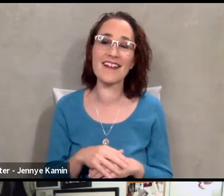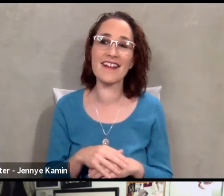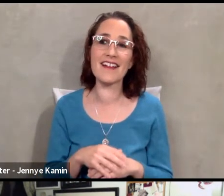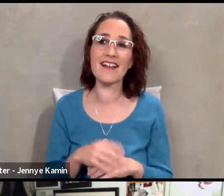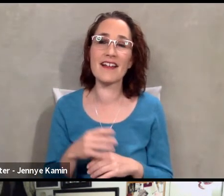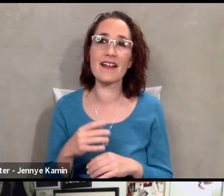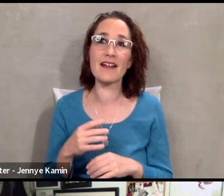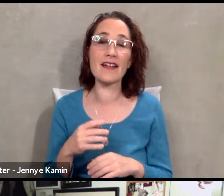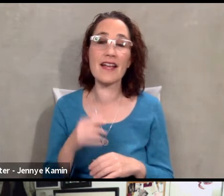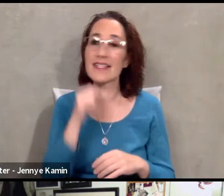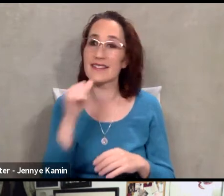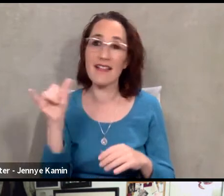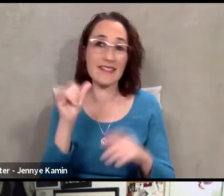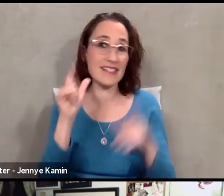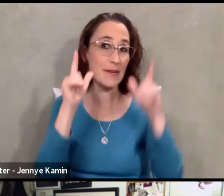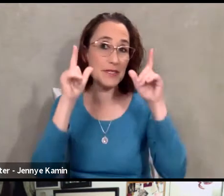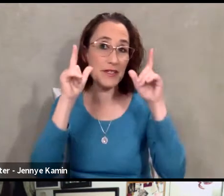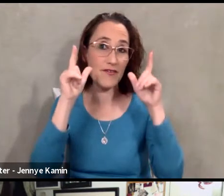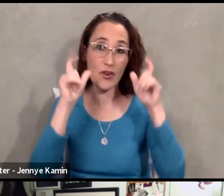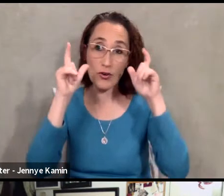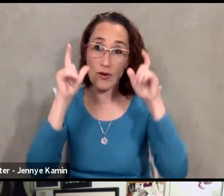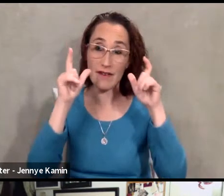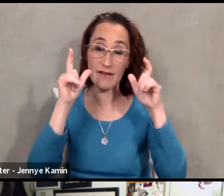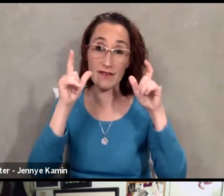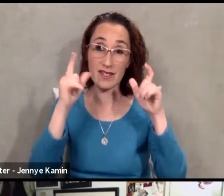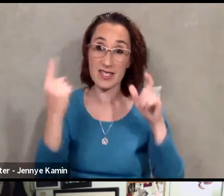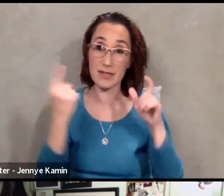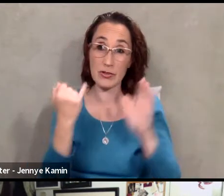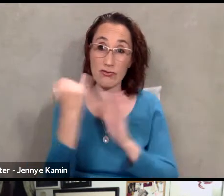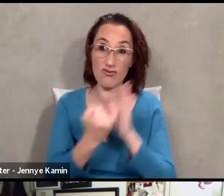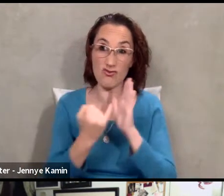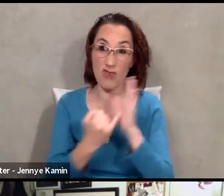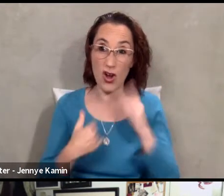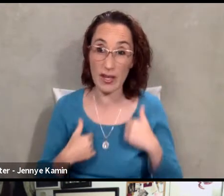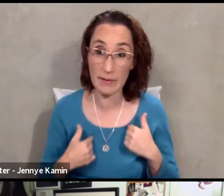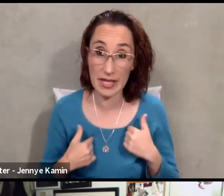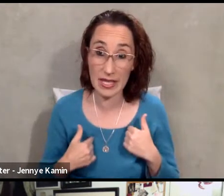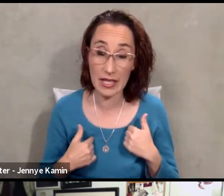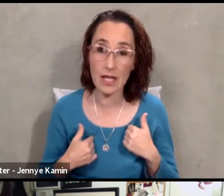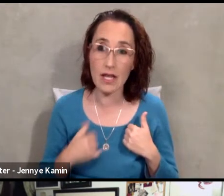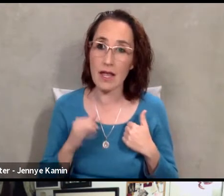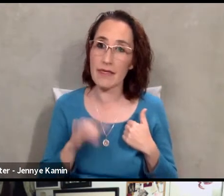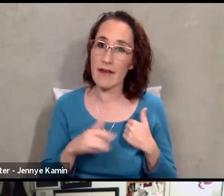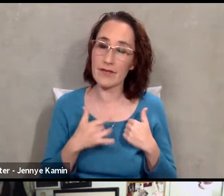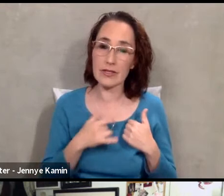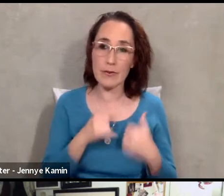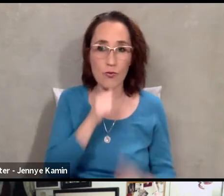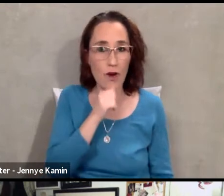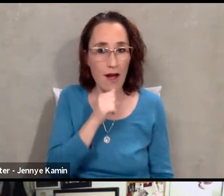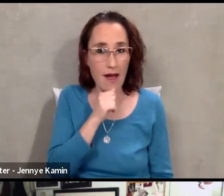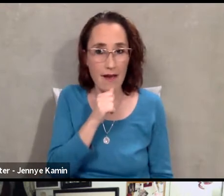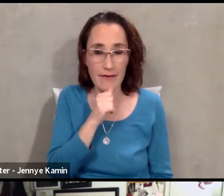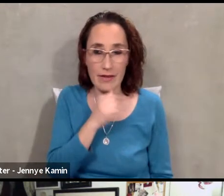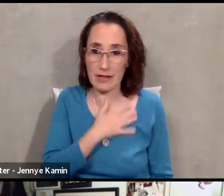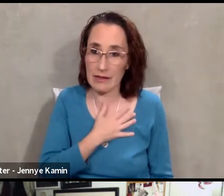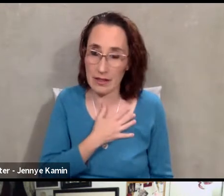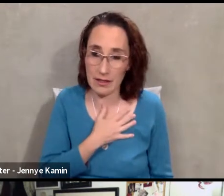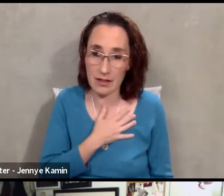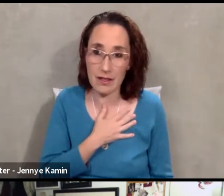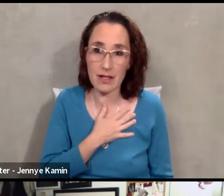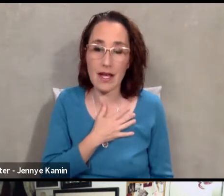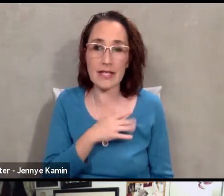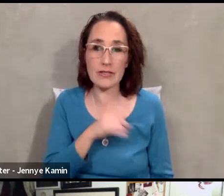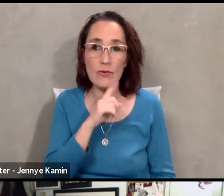someone taking a photograph. I think it feels much more intimate, and it's a much longer look